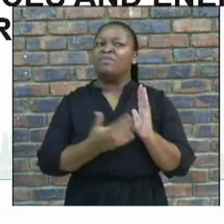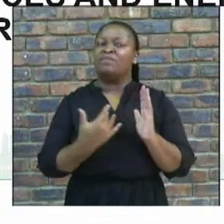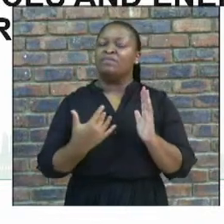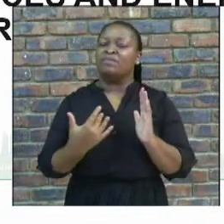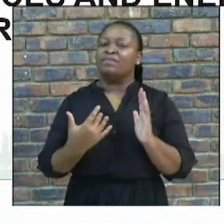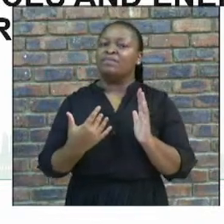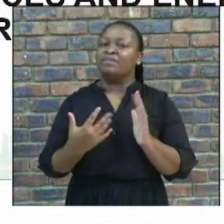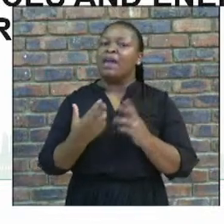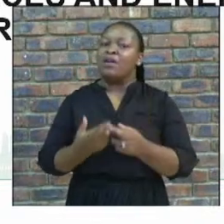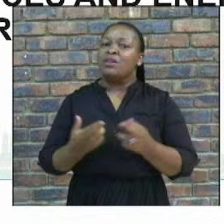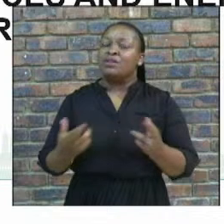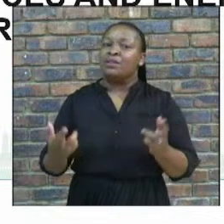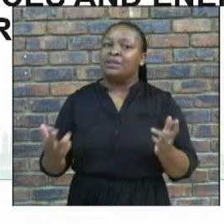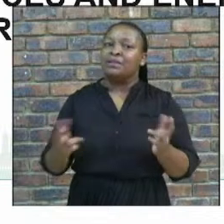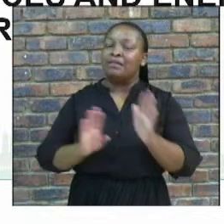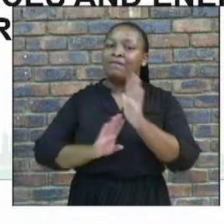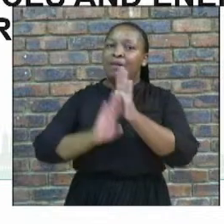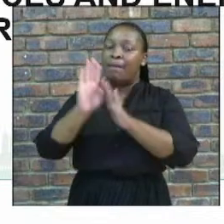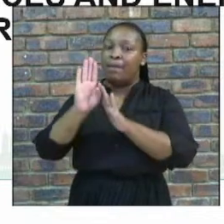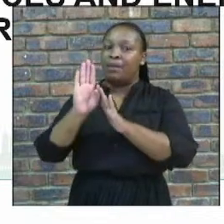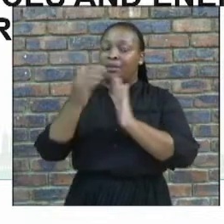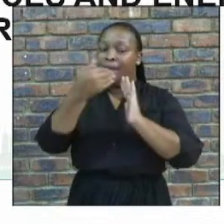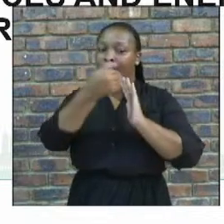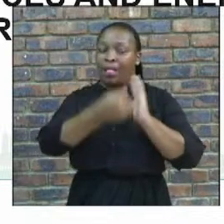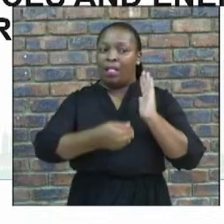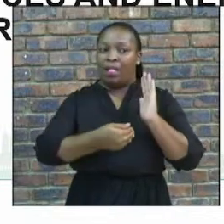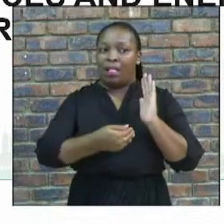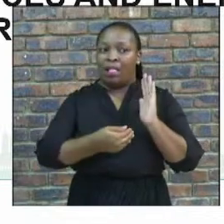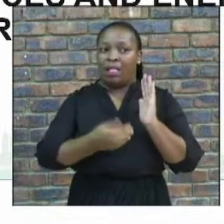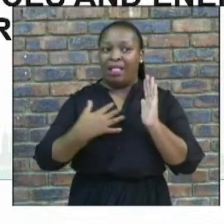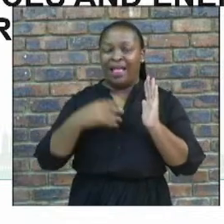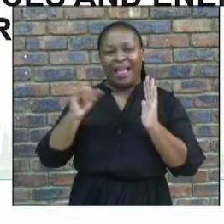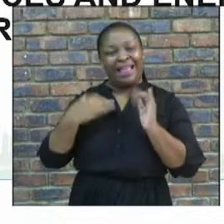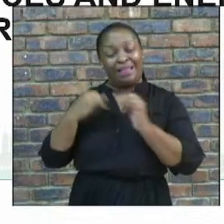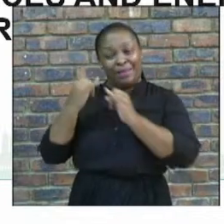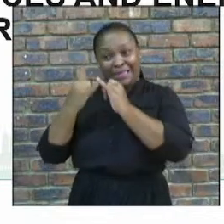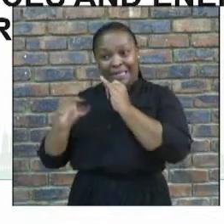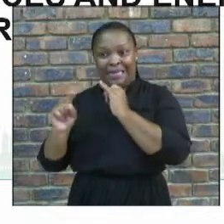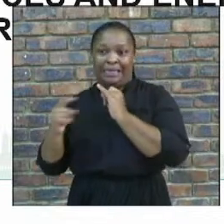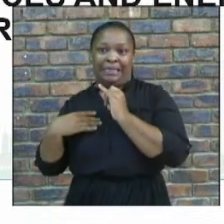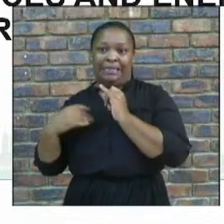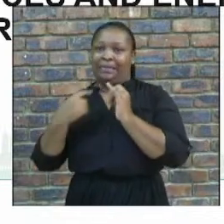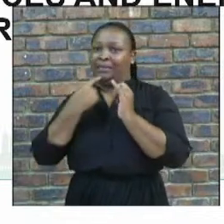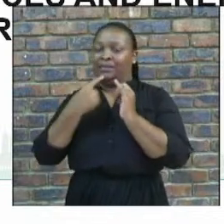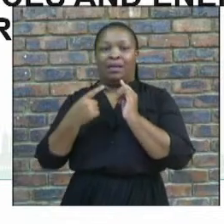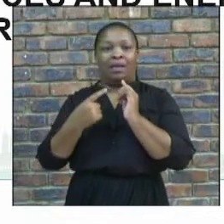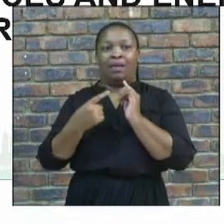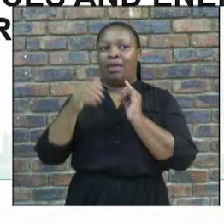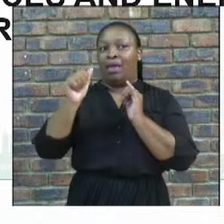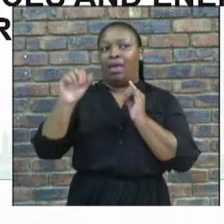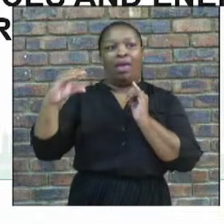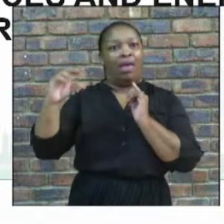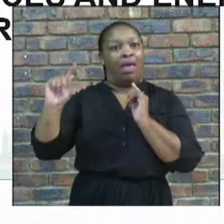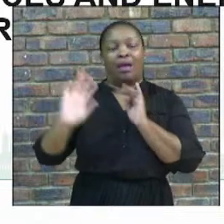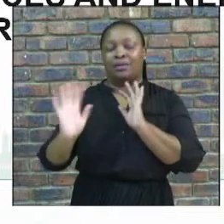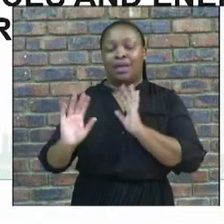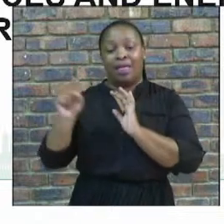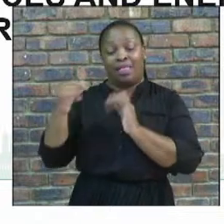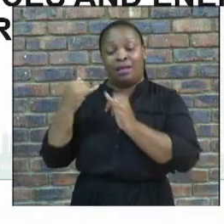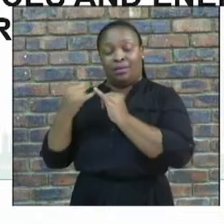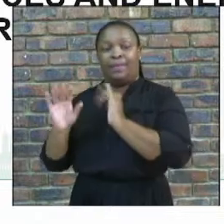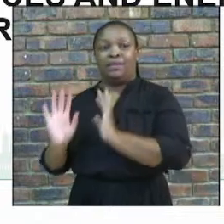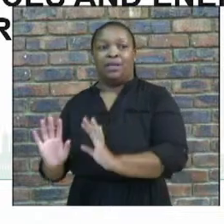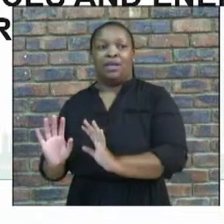Resource Development Bill. I think there's a mistake there to say the act is a bill actually. It's not yet an